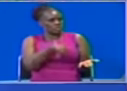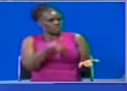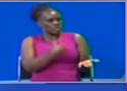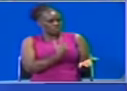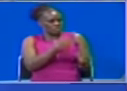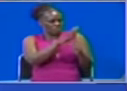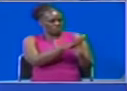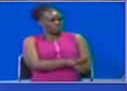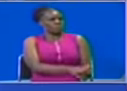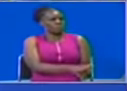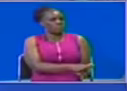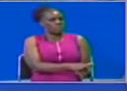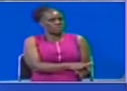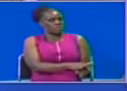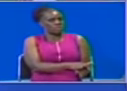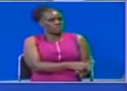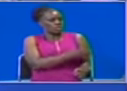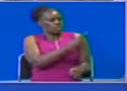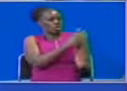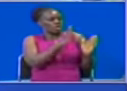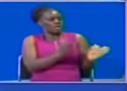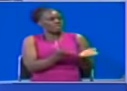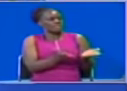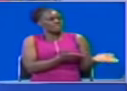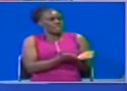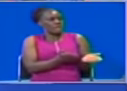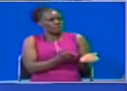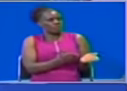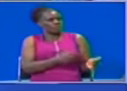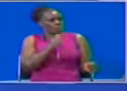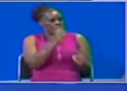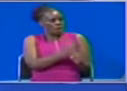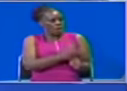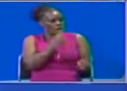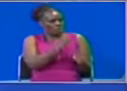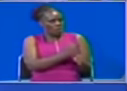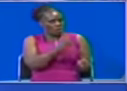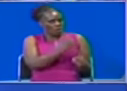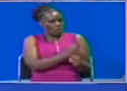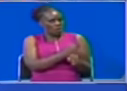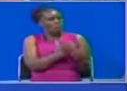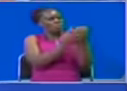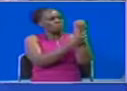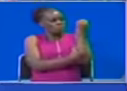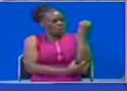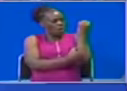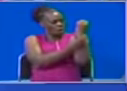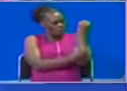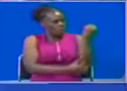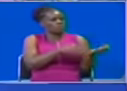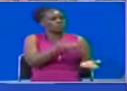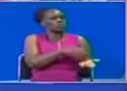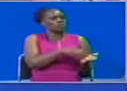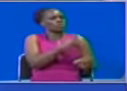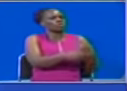demonized. The doctors have served, doctors work, doctors will work in the poorest of conditions and will continue